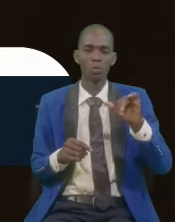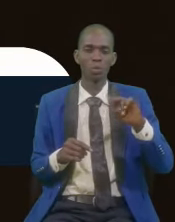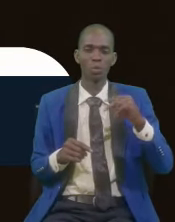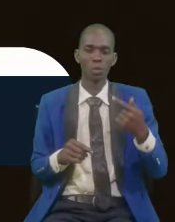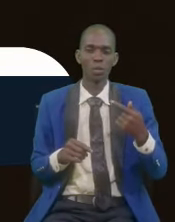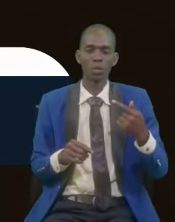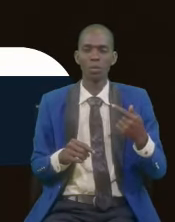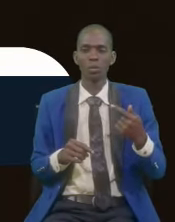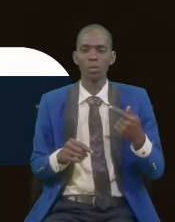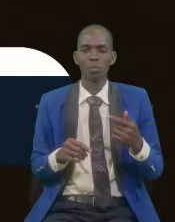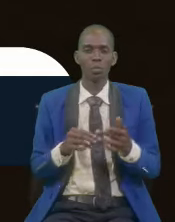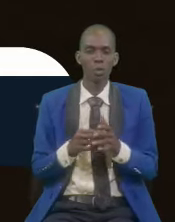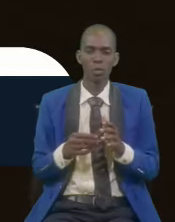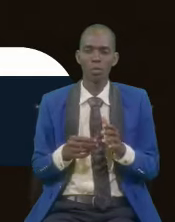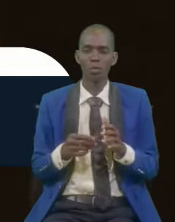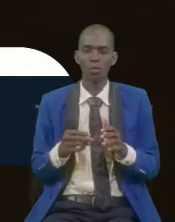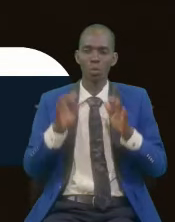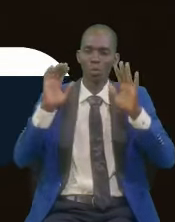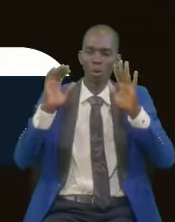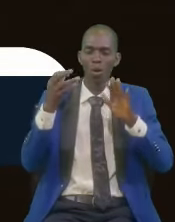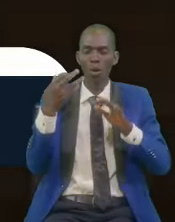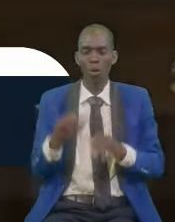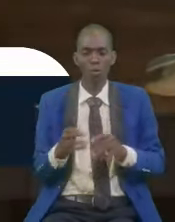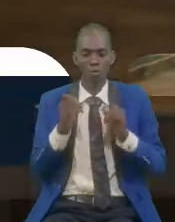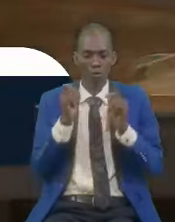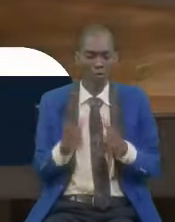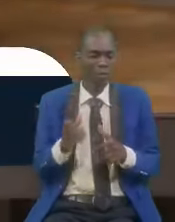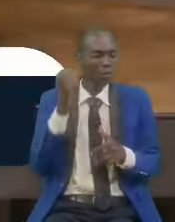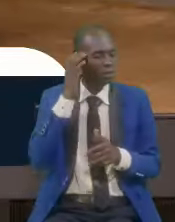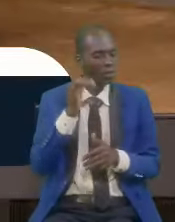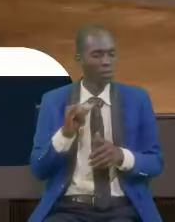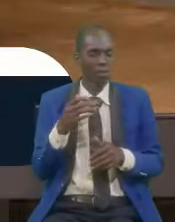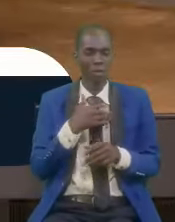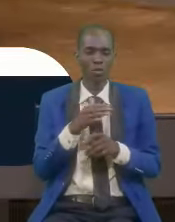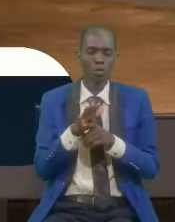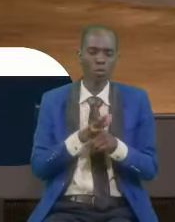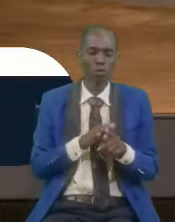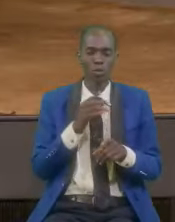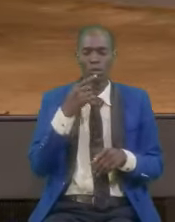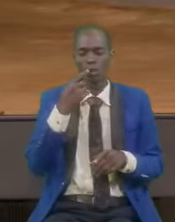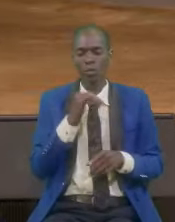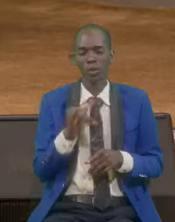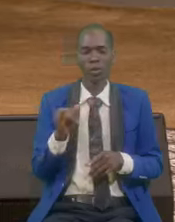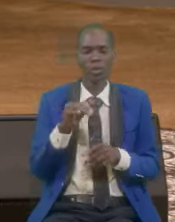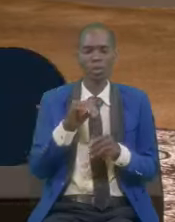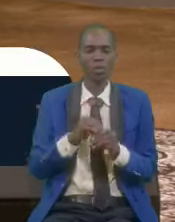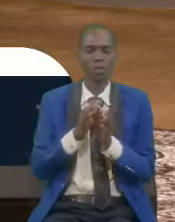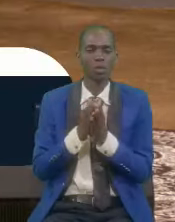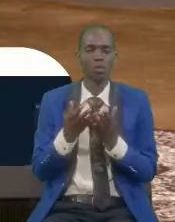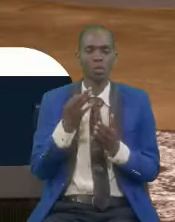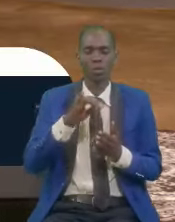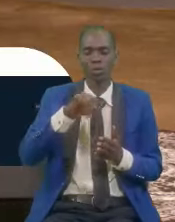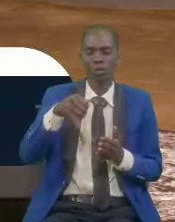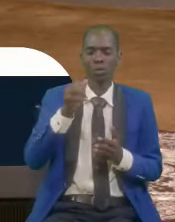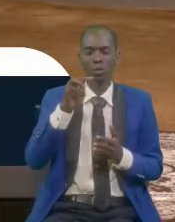swift hearing and slow speaking. We're looking at James chapter